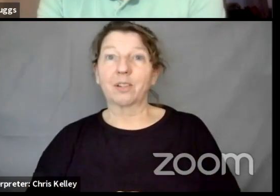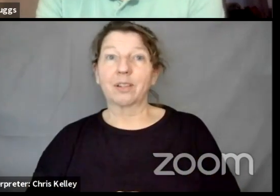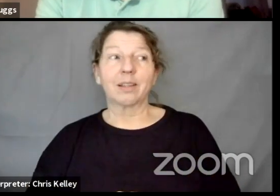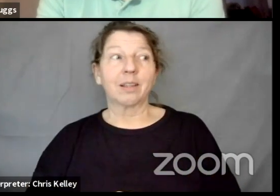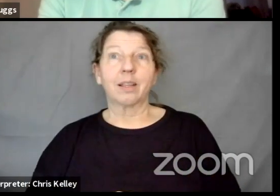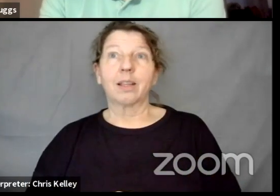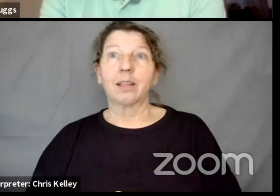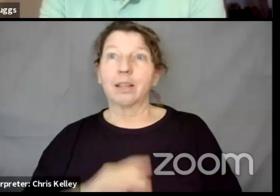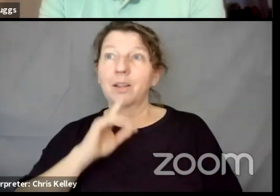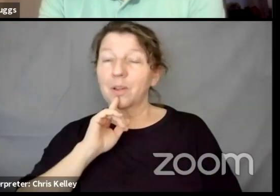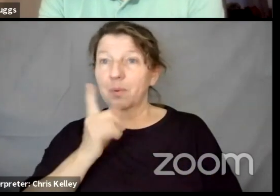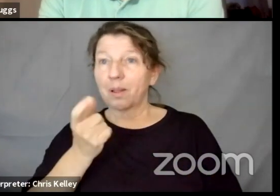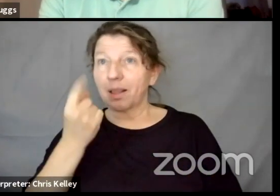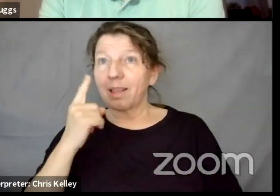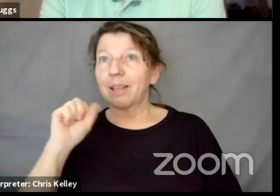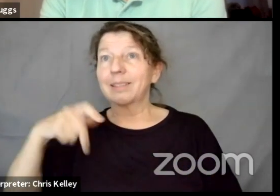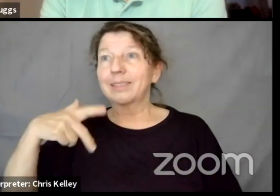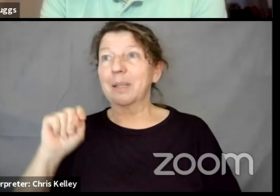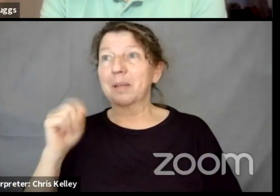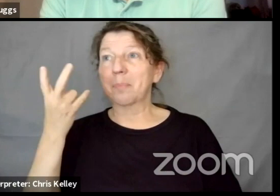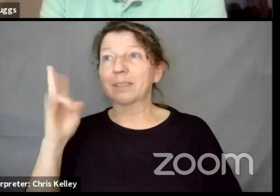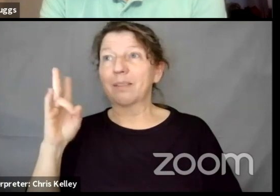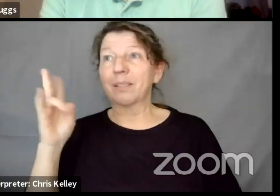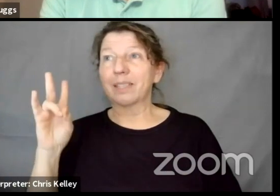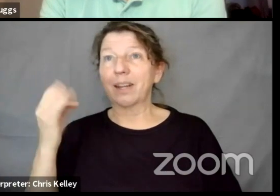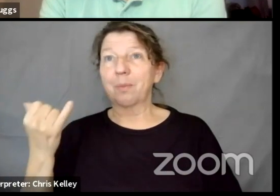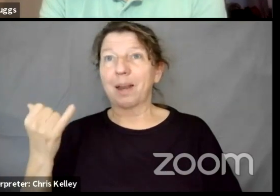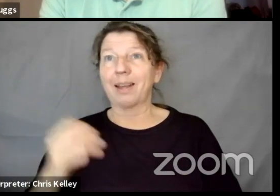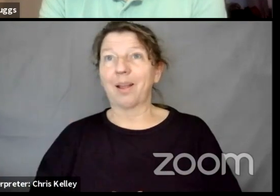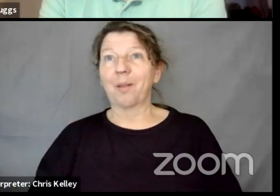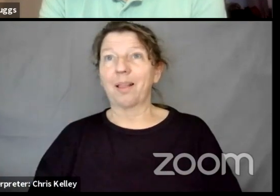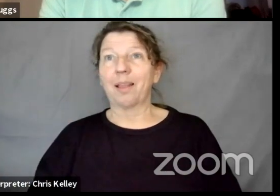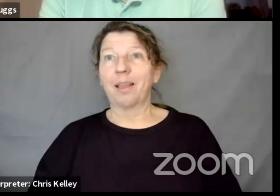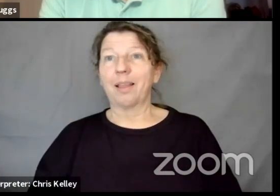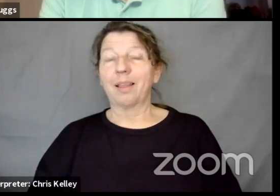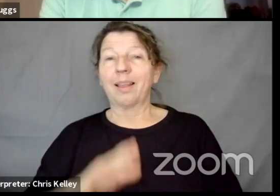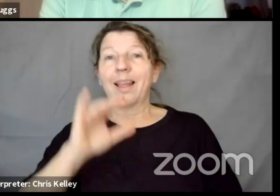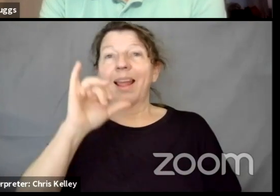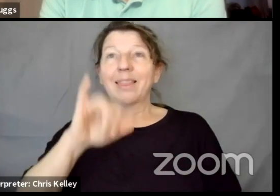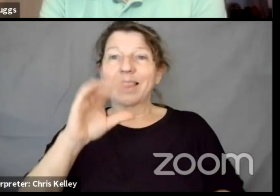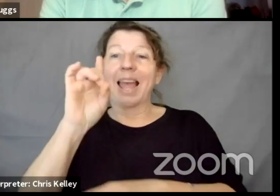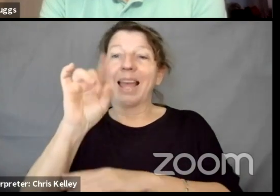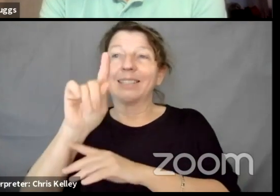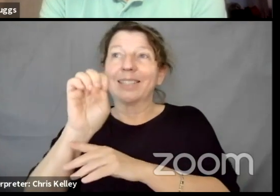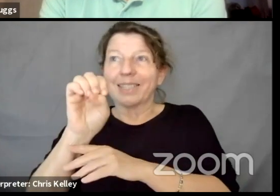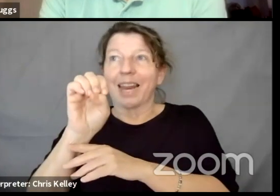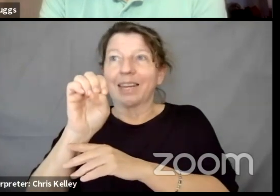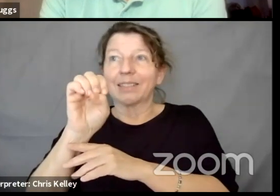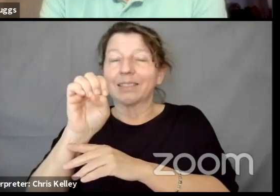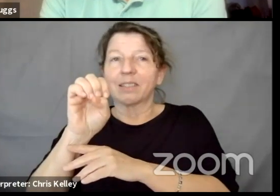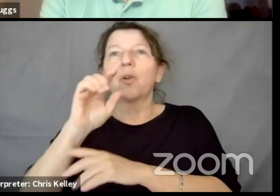today is September 17th, and the poem of that date was in what we just